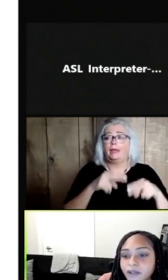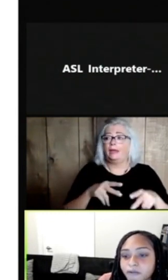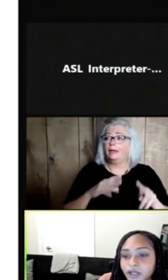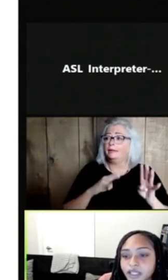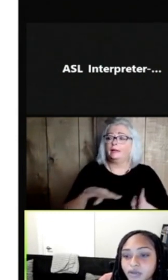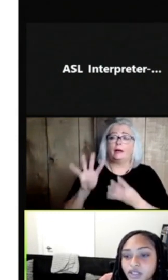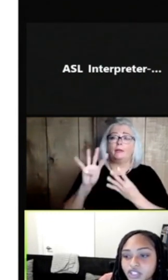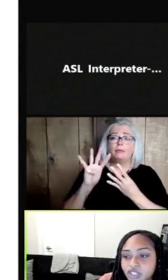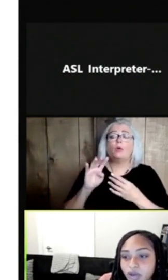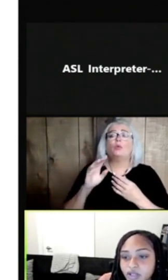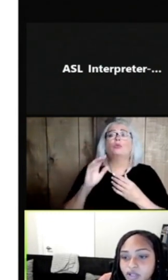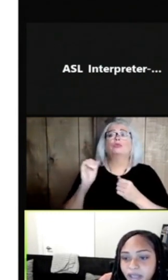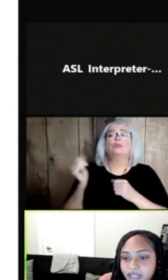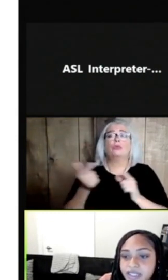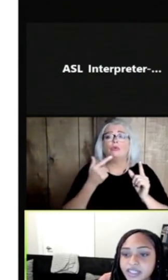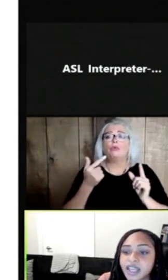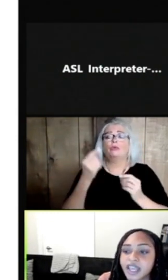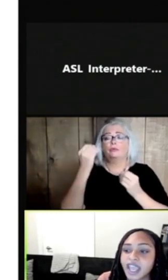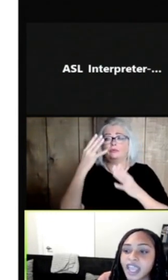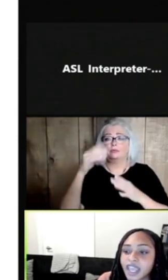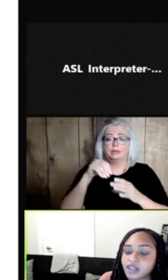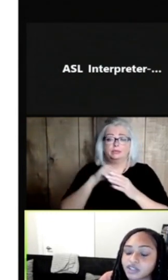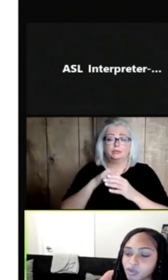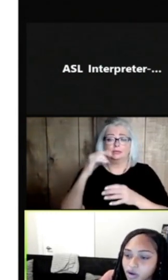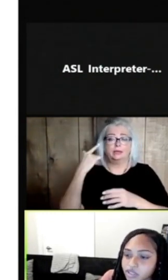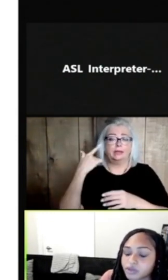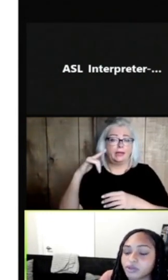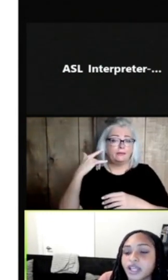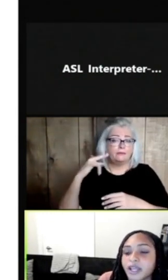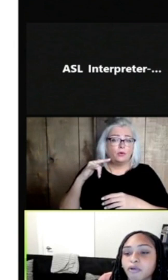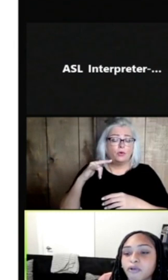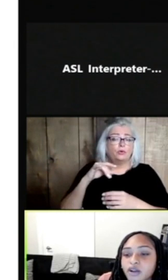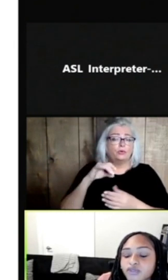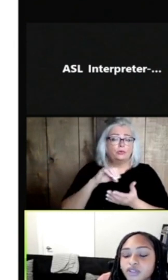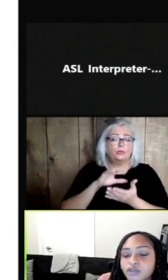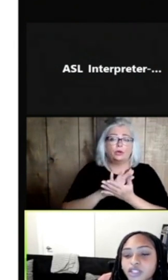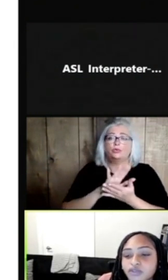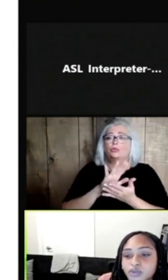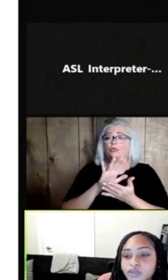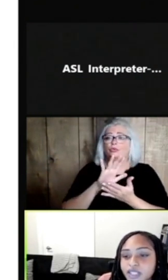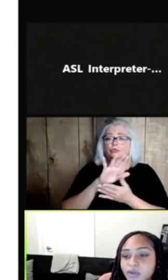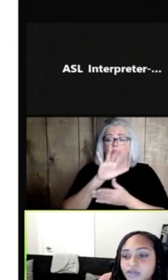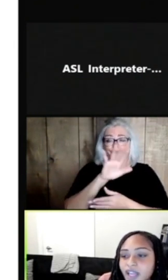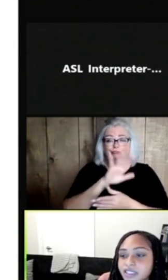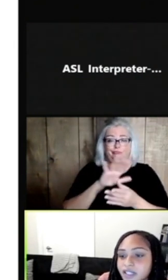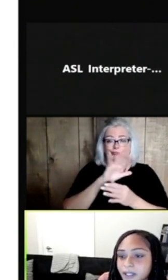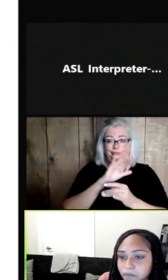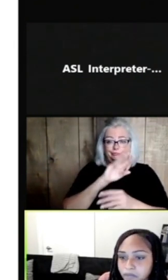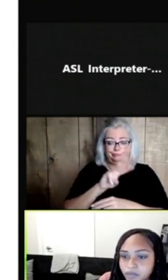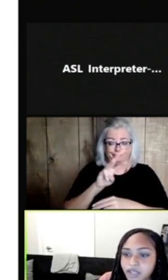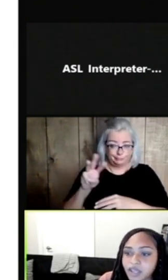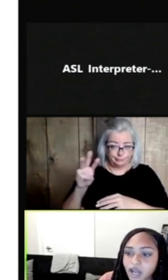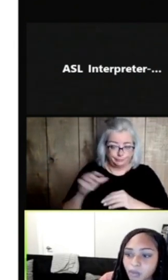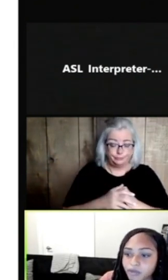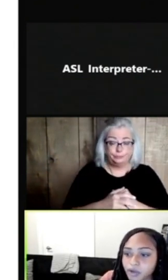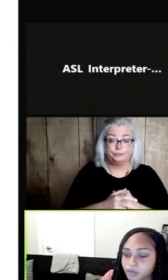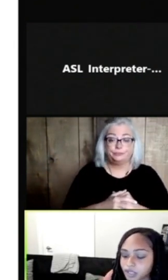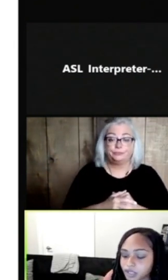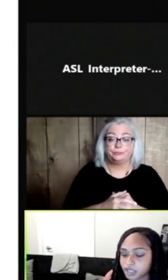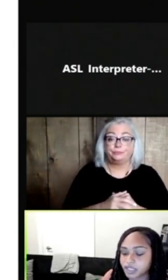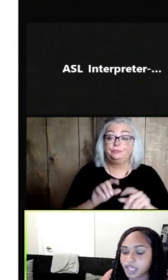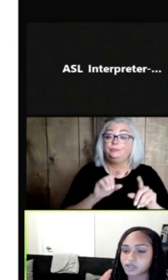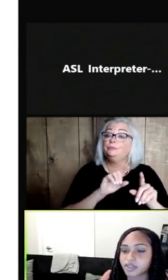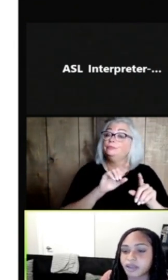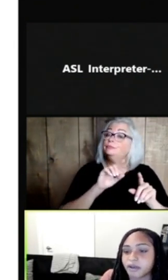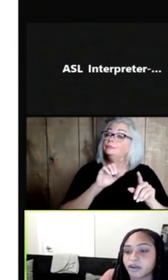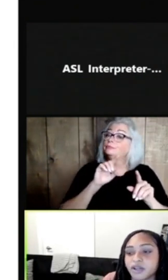the California Immunization Record Space, and to also create profiles for those individuals that we vaccinate. However,